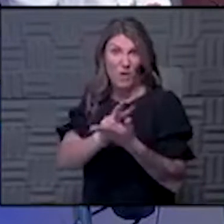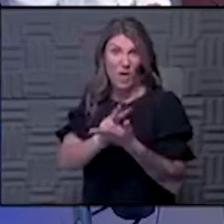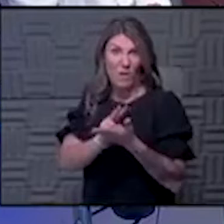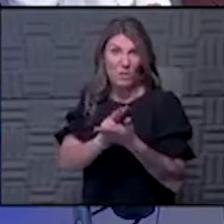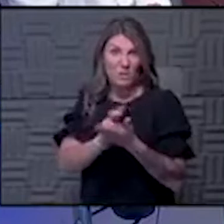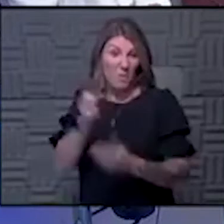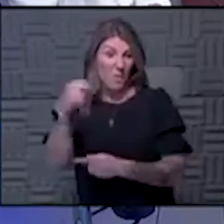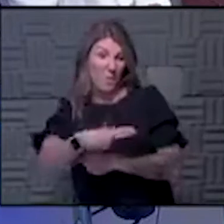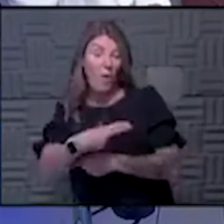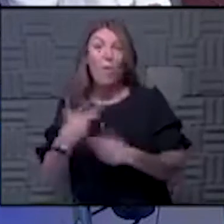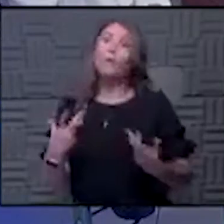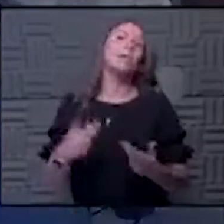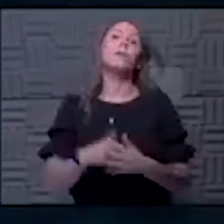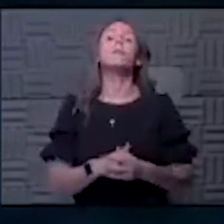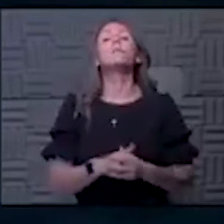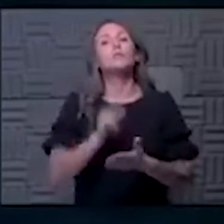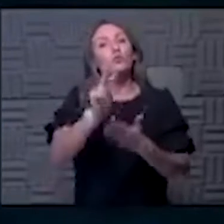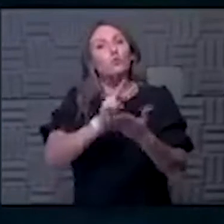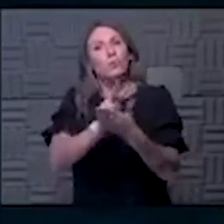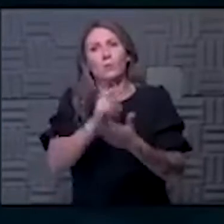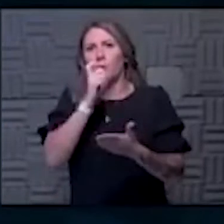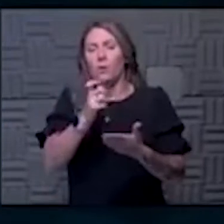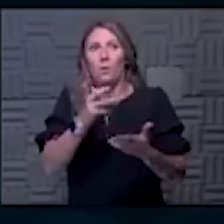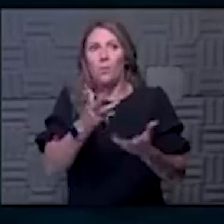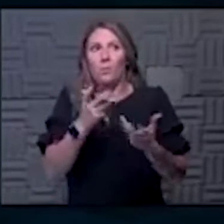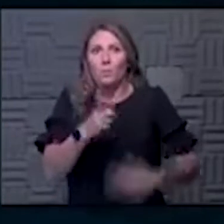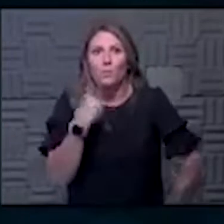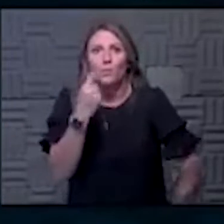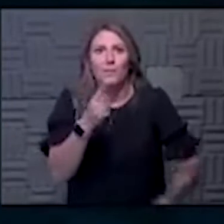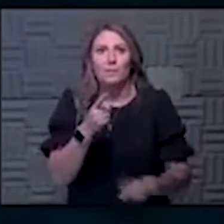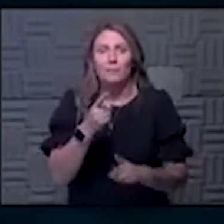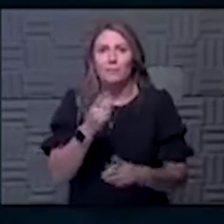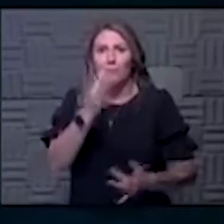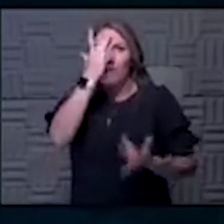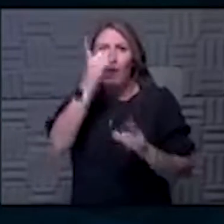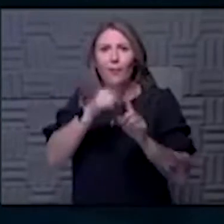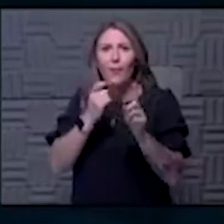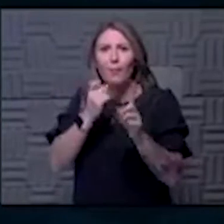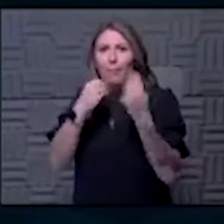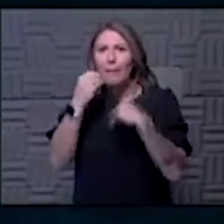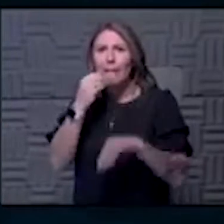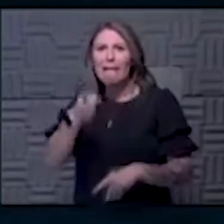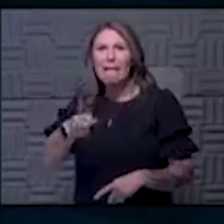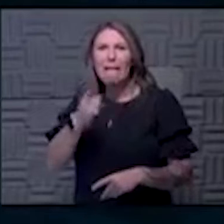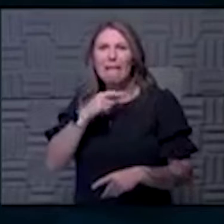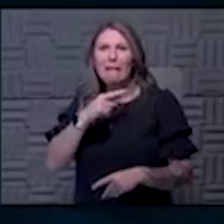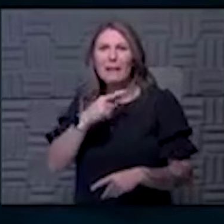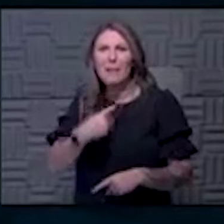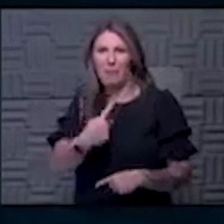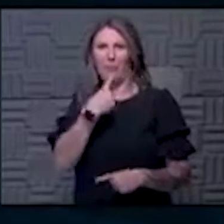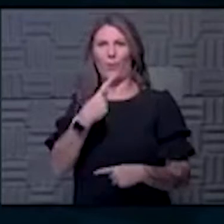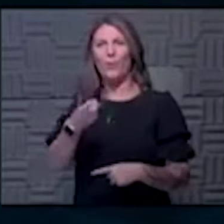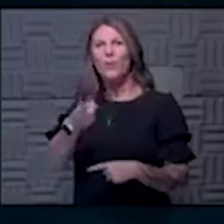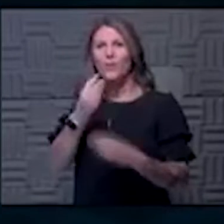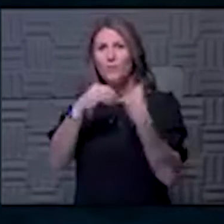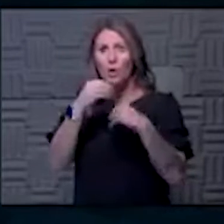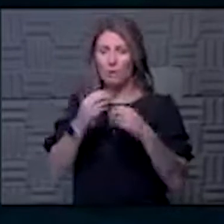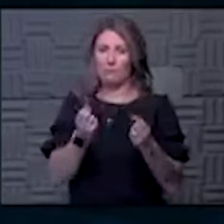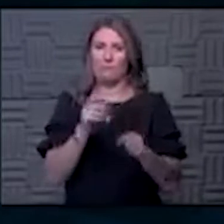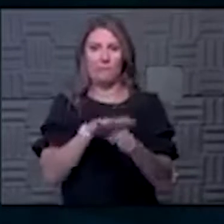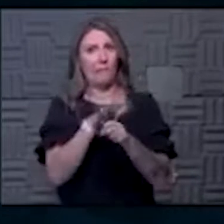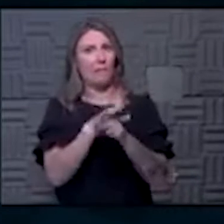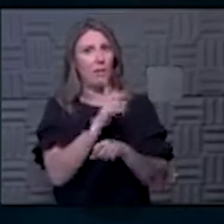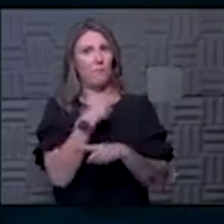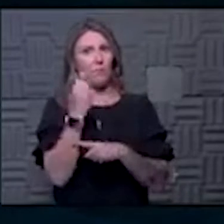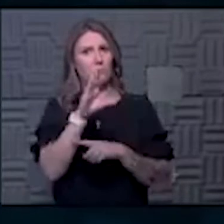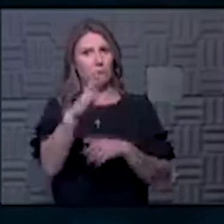number, 2 hours. You don't want to risk getting sick from the food that you Yeah. eat. We've got enough risks to our health as it is. We